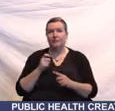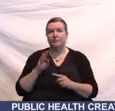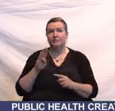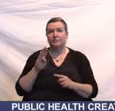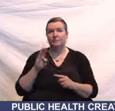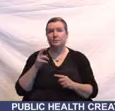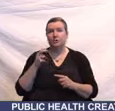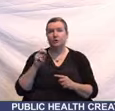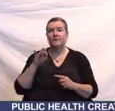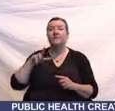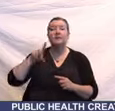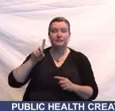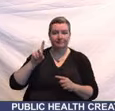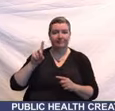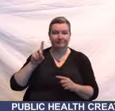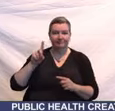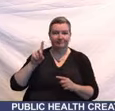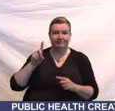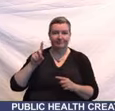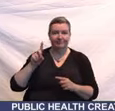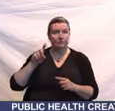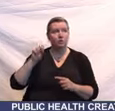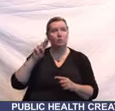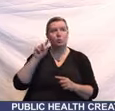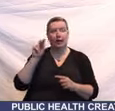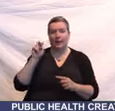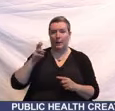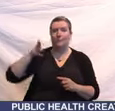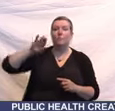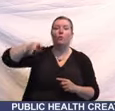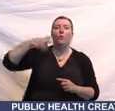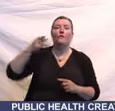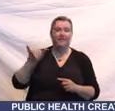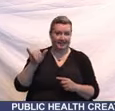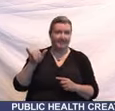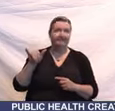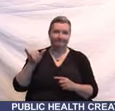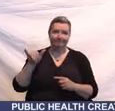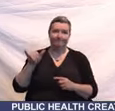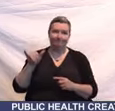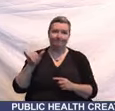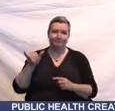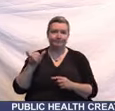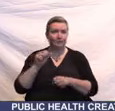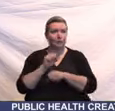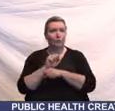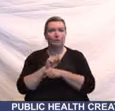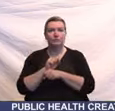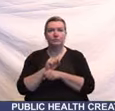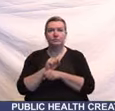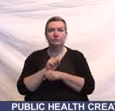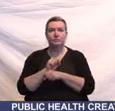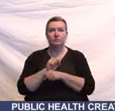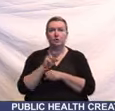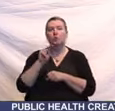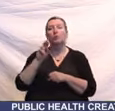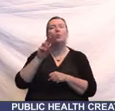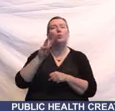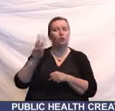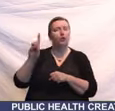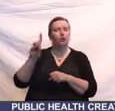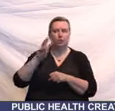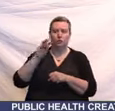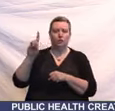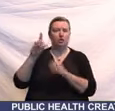Murphy. She was an office manager for Sports Time screen painting and embroidery in Norwood. True to someone working at a business